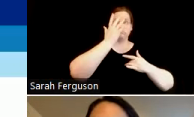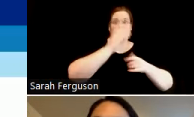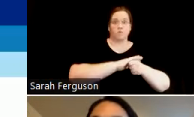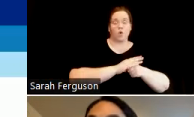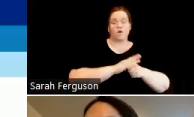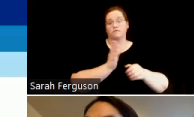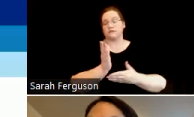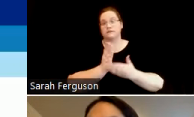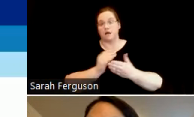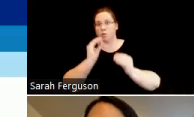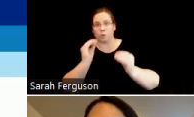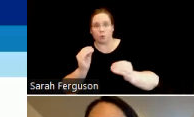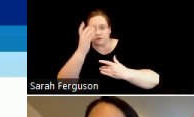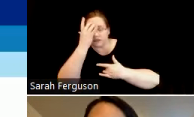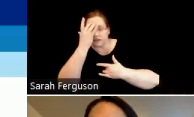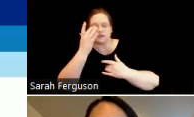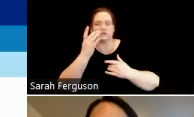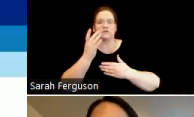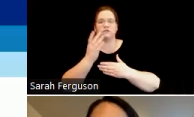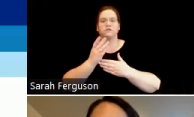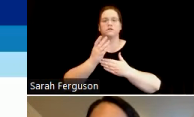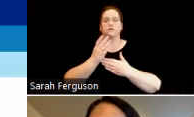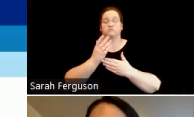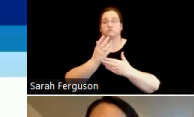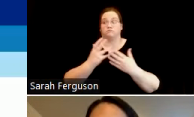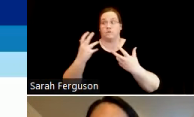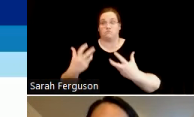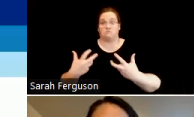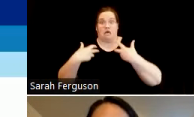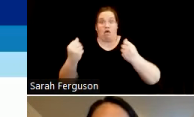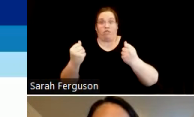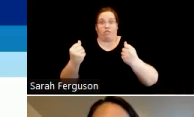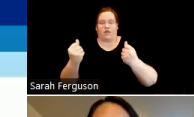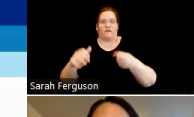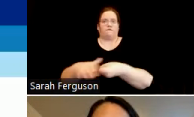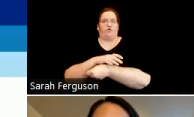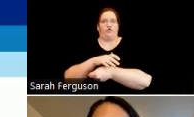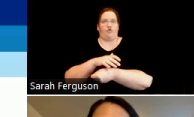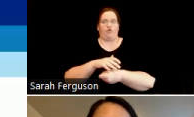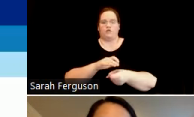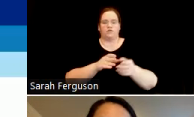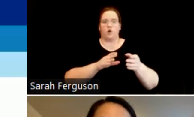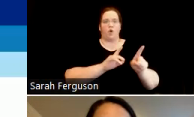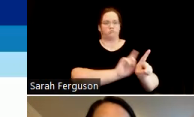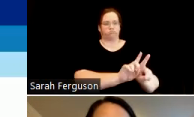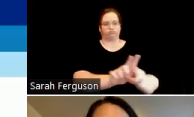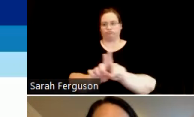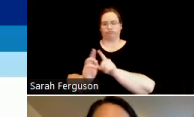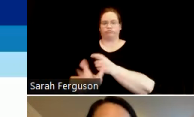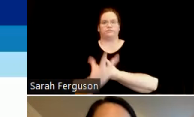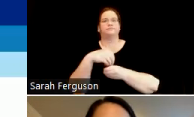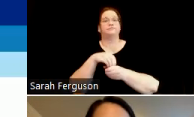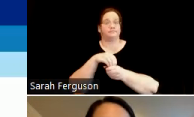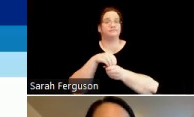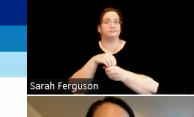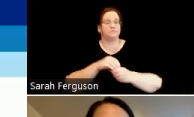and children who are healthy with who do not have any underlying health conditions. So they really did include a broad range of children in these